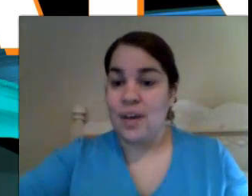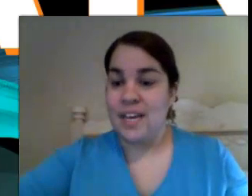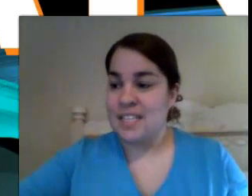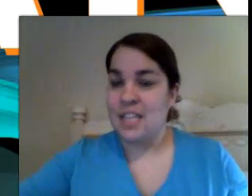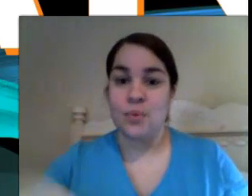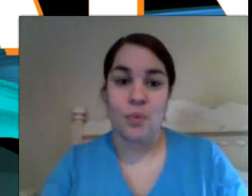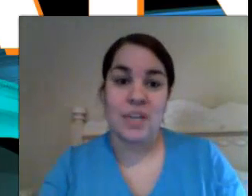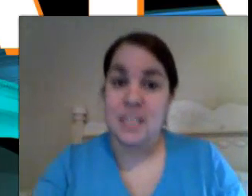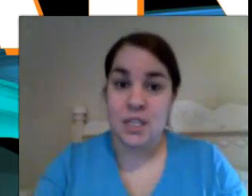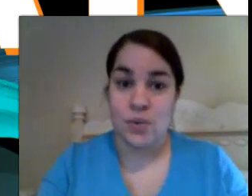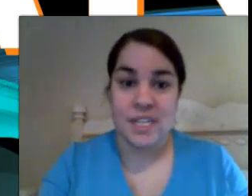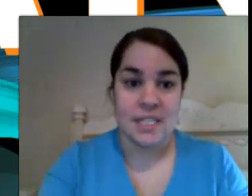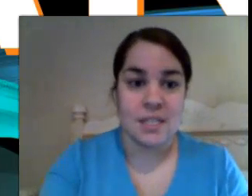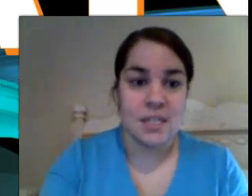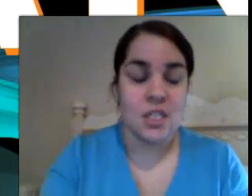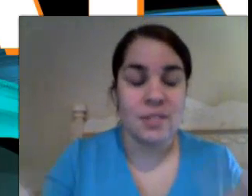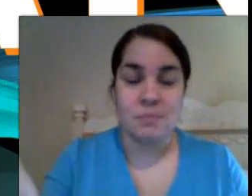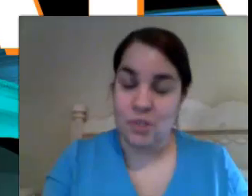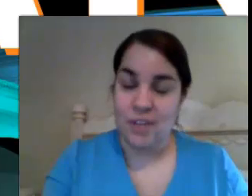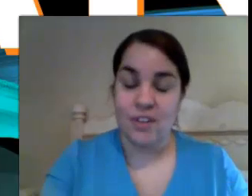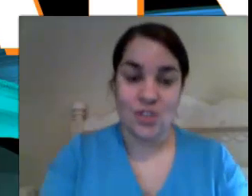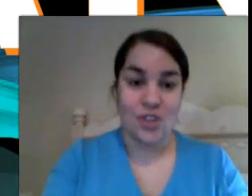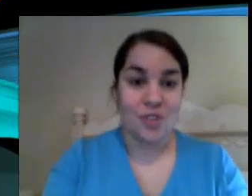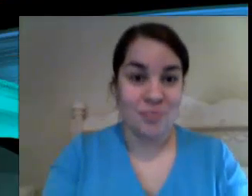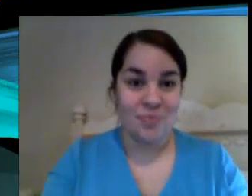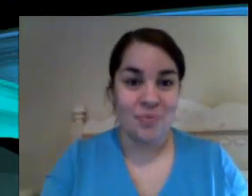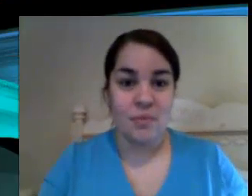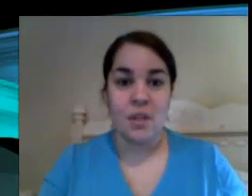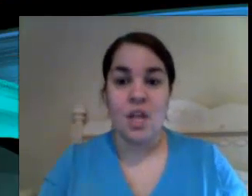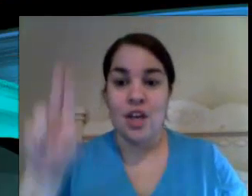your toys, and you would point to the toys. So it's multifunctional.